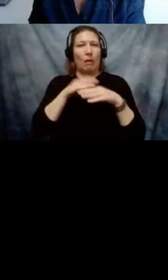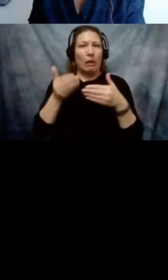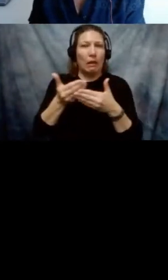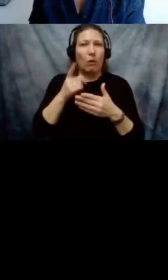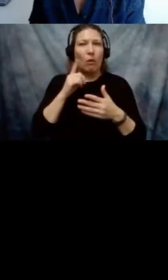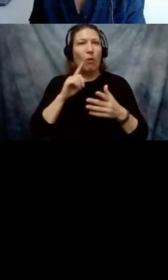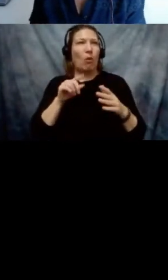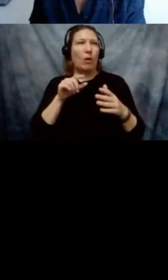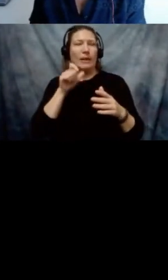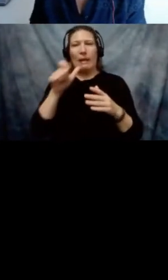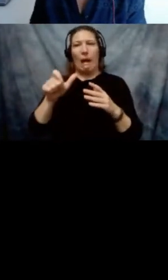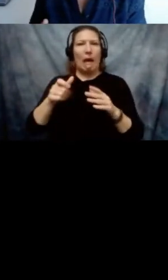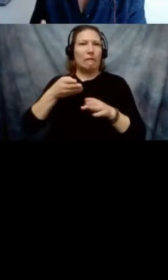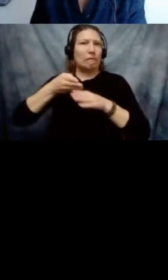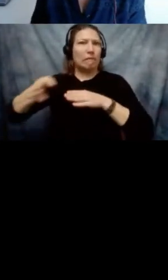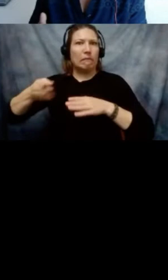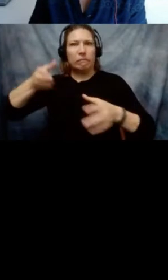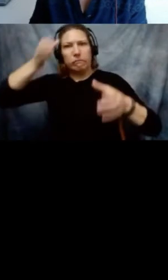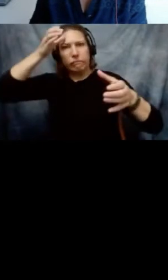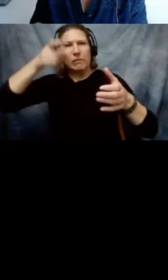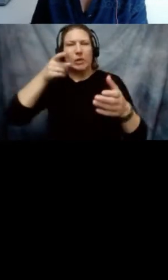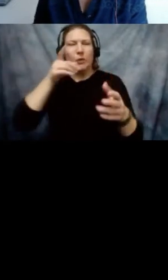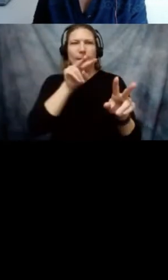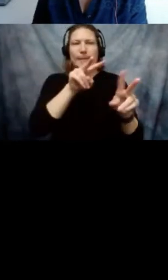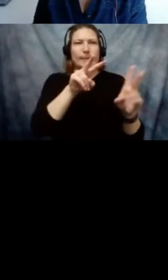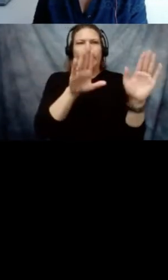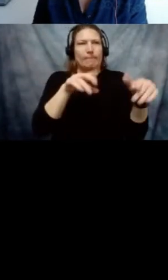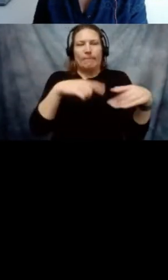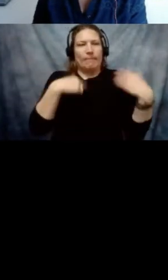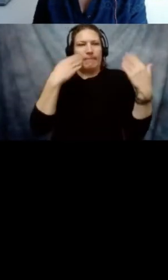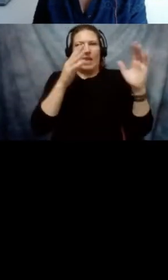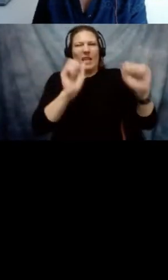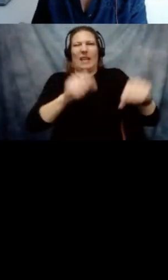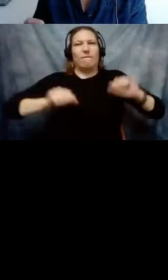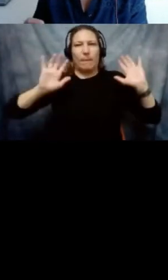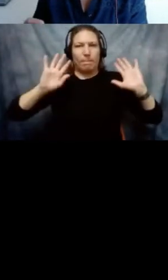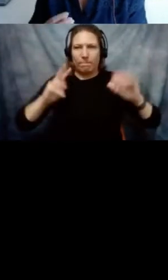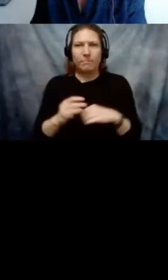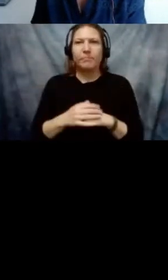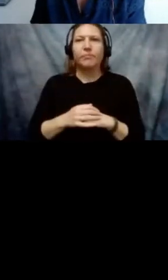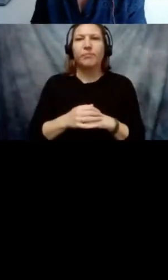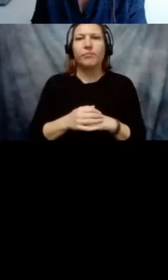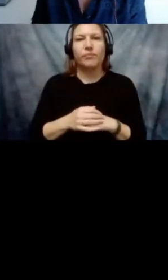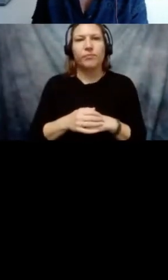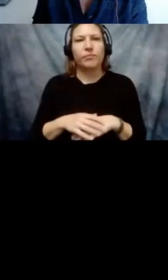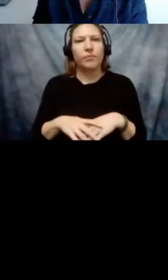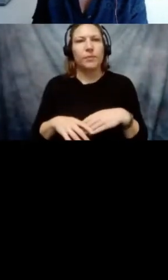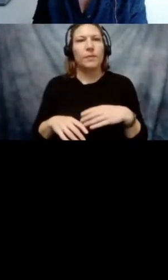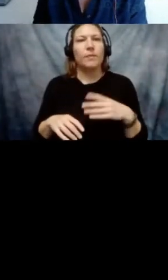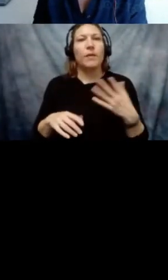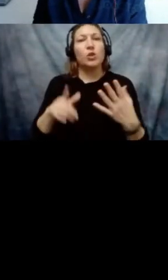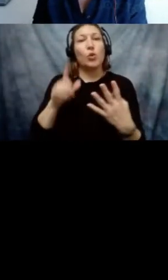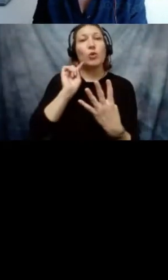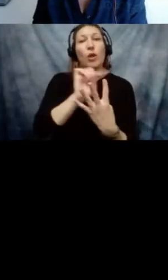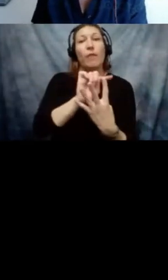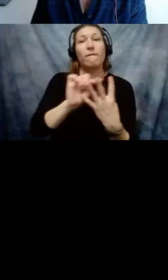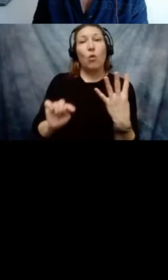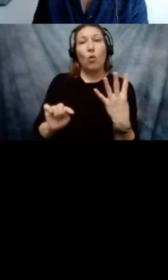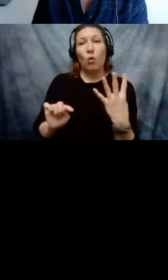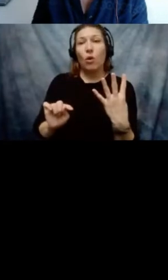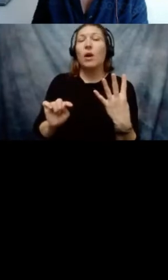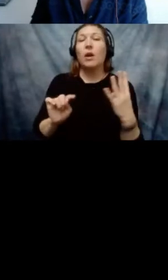overarching core principles. So that's perceivable, operable, understandable, and robust. Now, I believe very few people